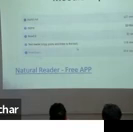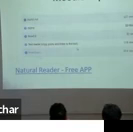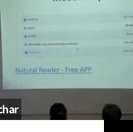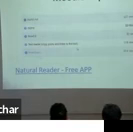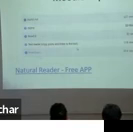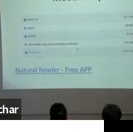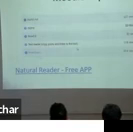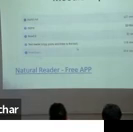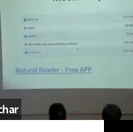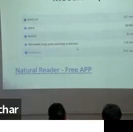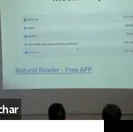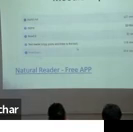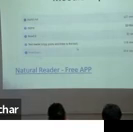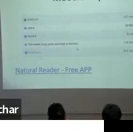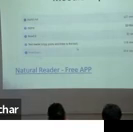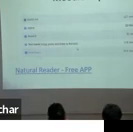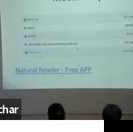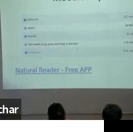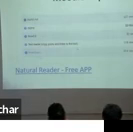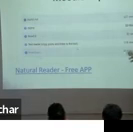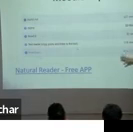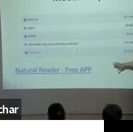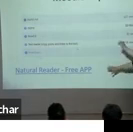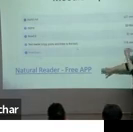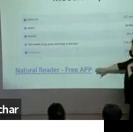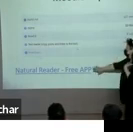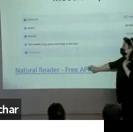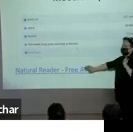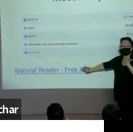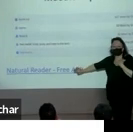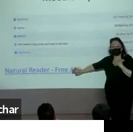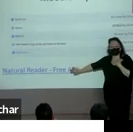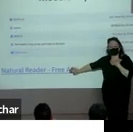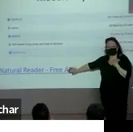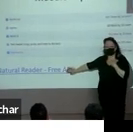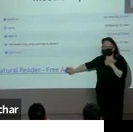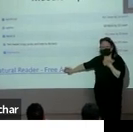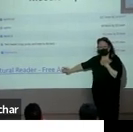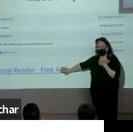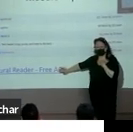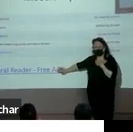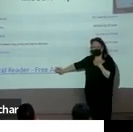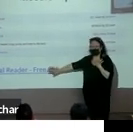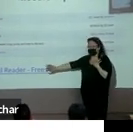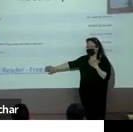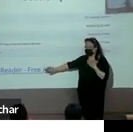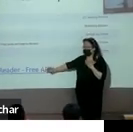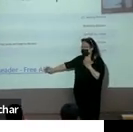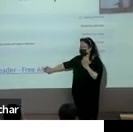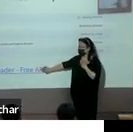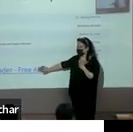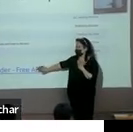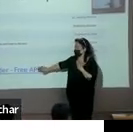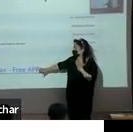with the teacher. One last thing I want to show you. This is the natural reader that we're using with Levinsky. I